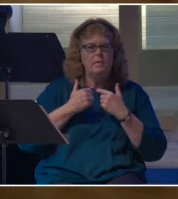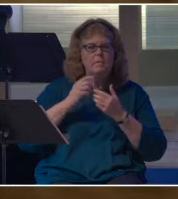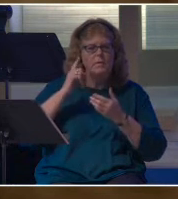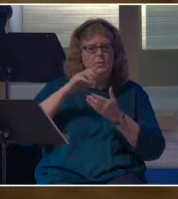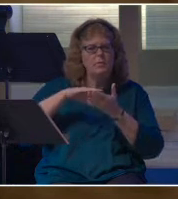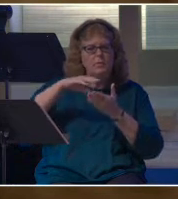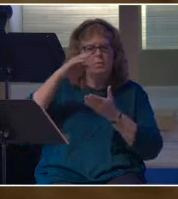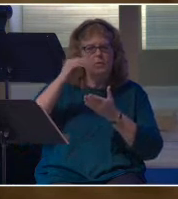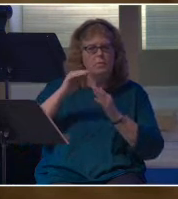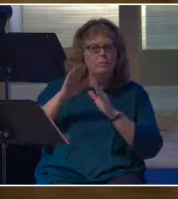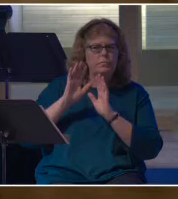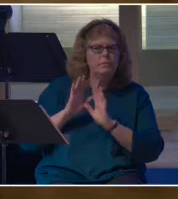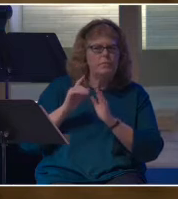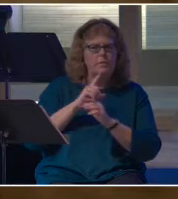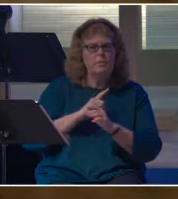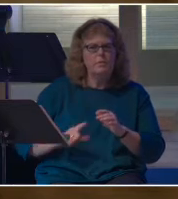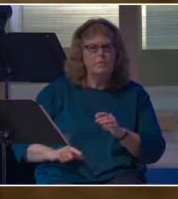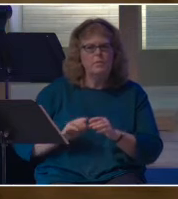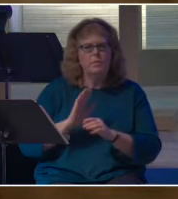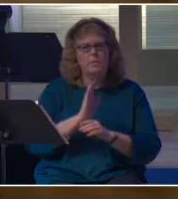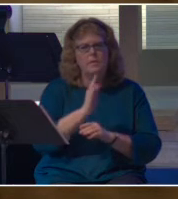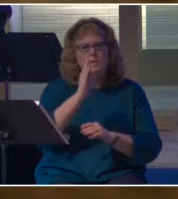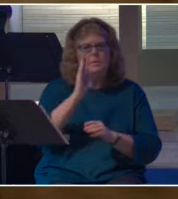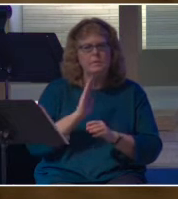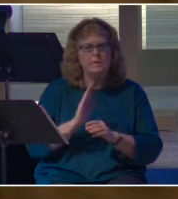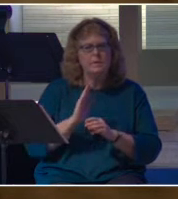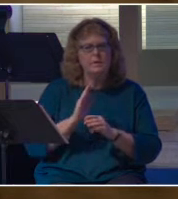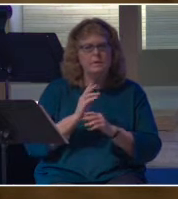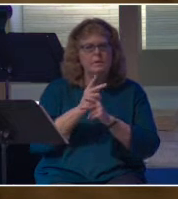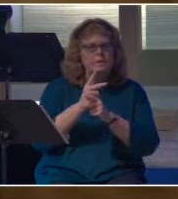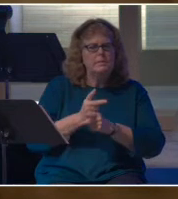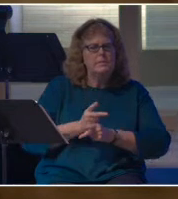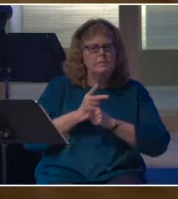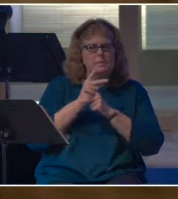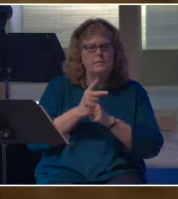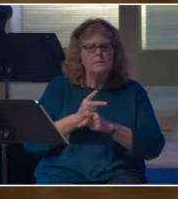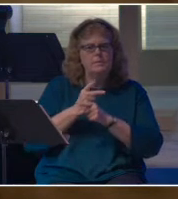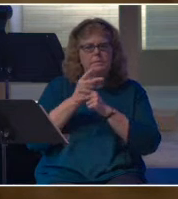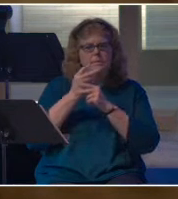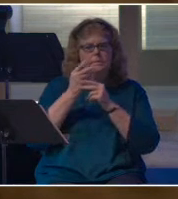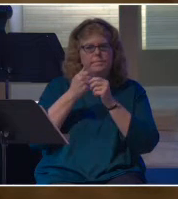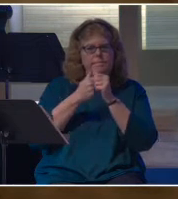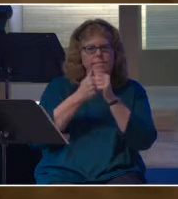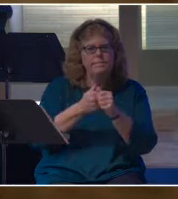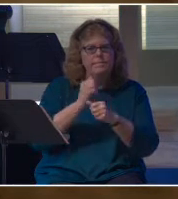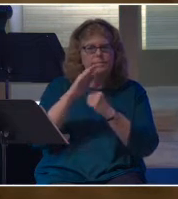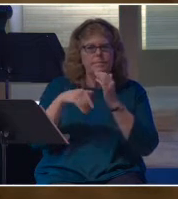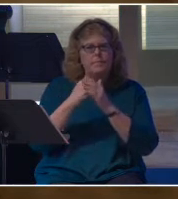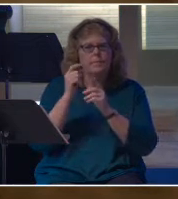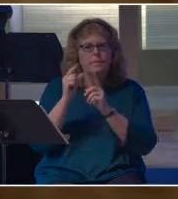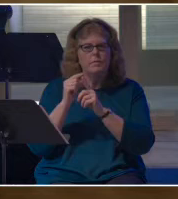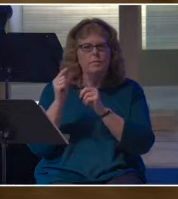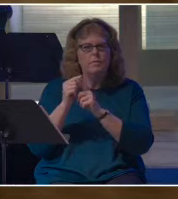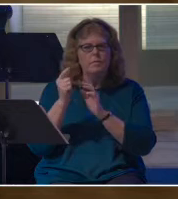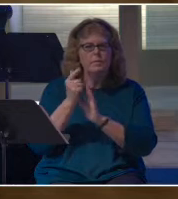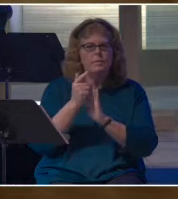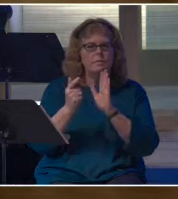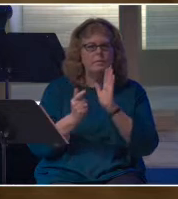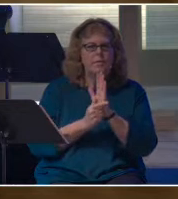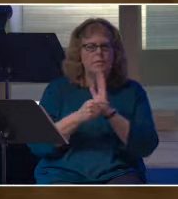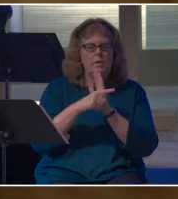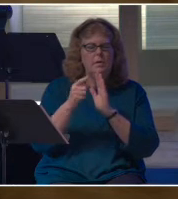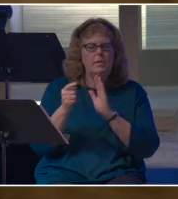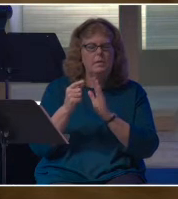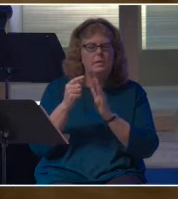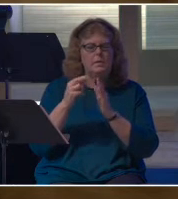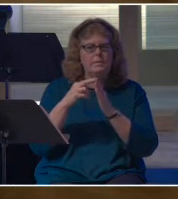learn to fear the Lord his God by carefully observing all the words of this law and these